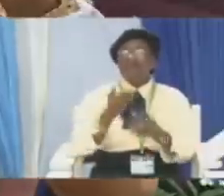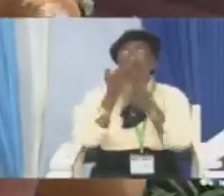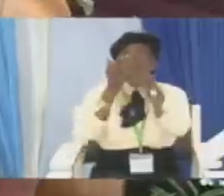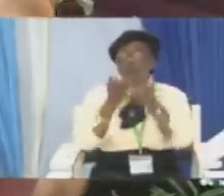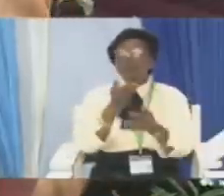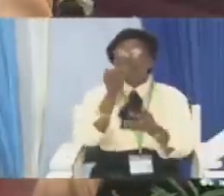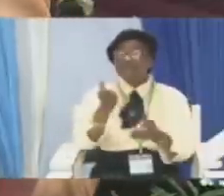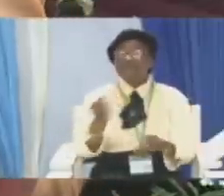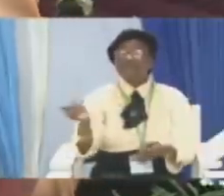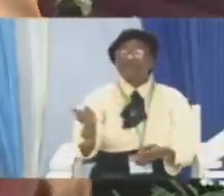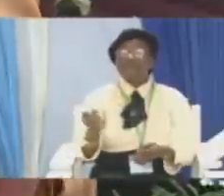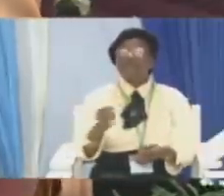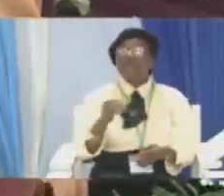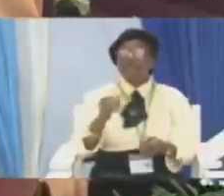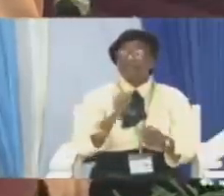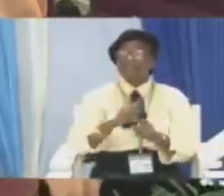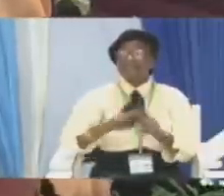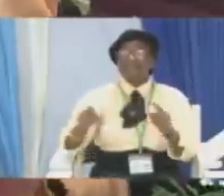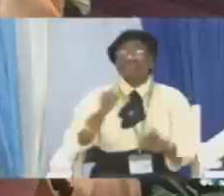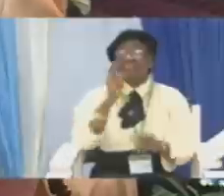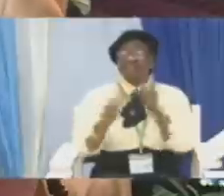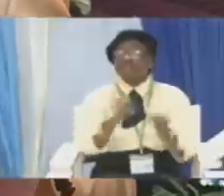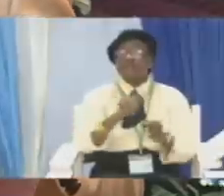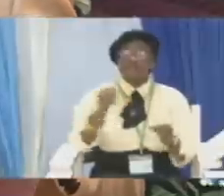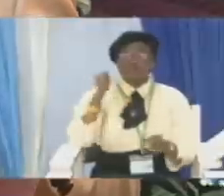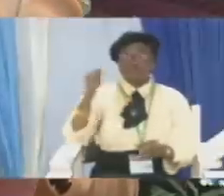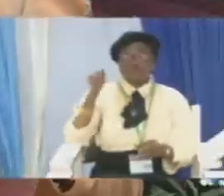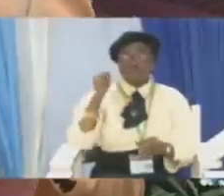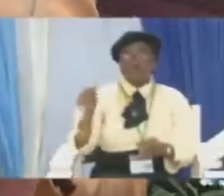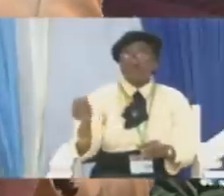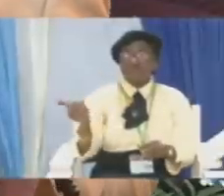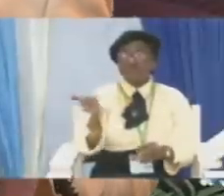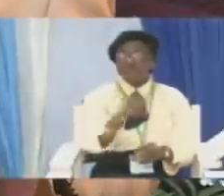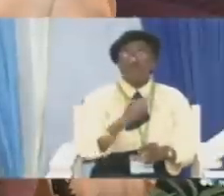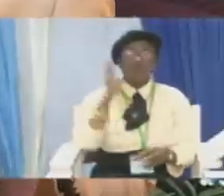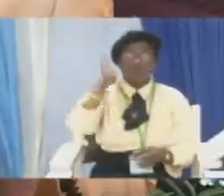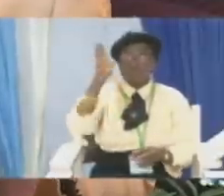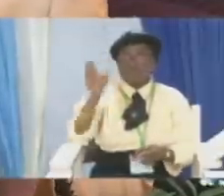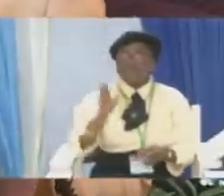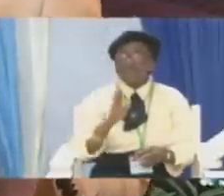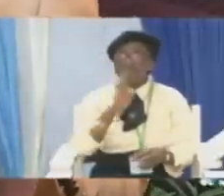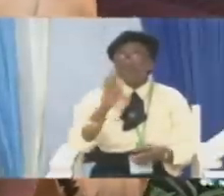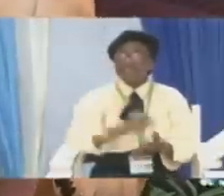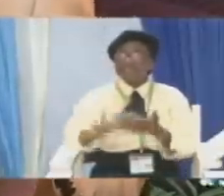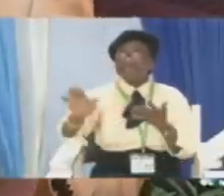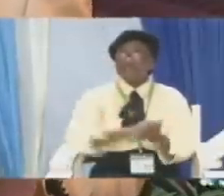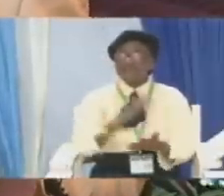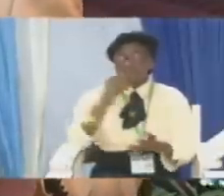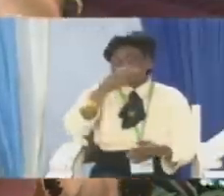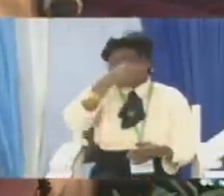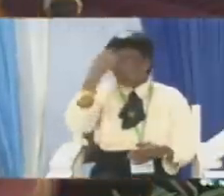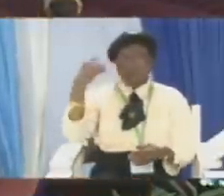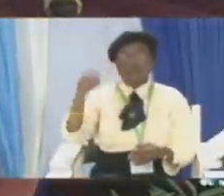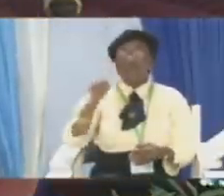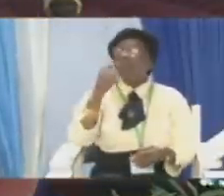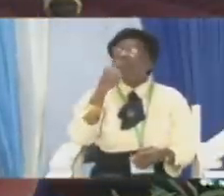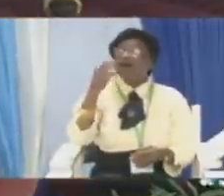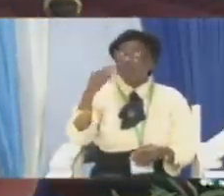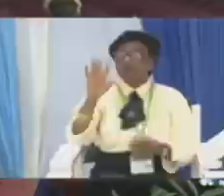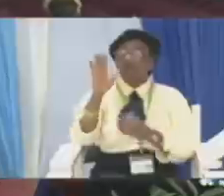and rebel, ye shall be defiled with the sword. For the mouth of the Lord has spoken